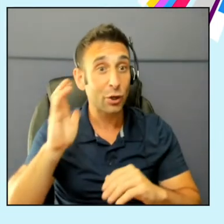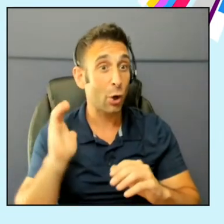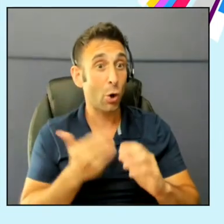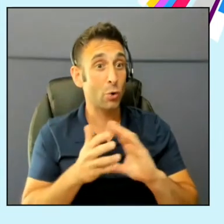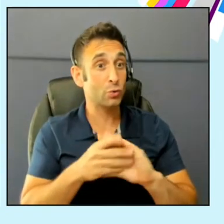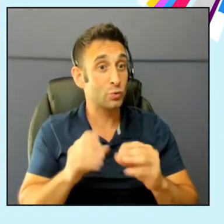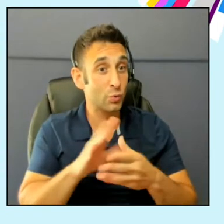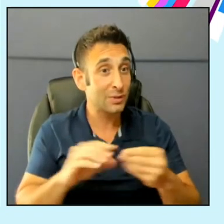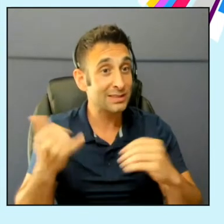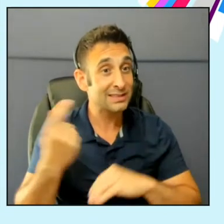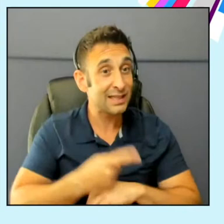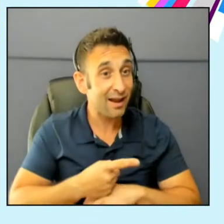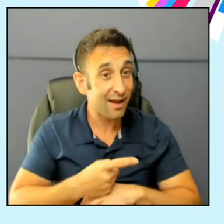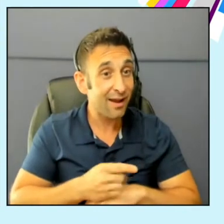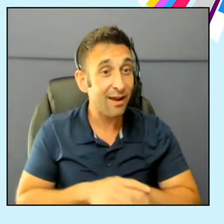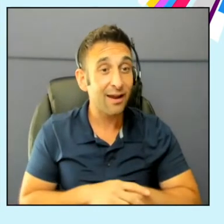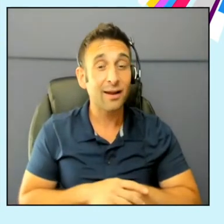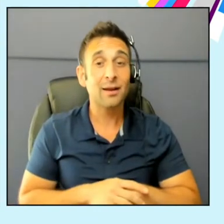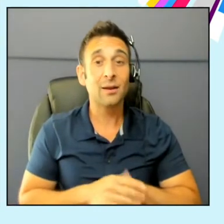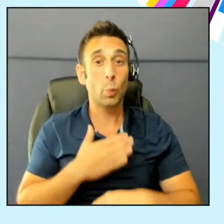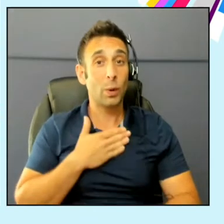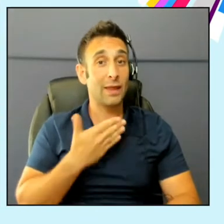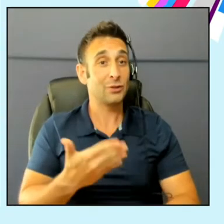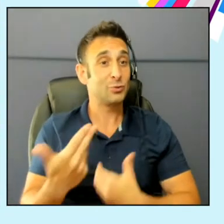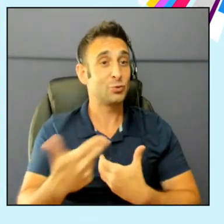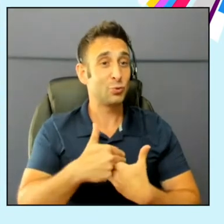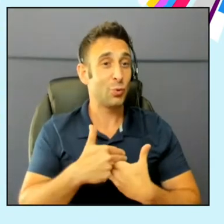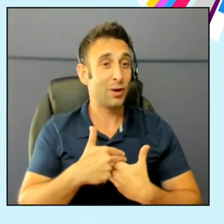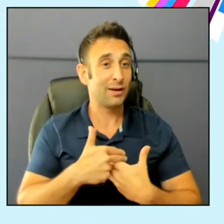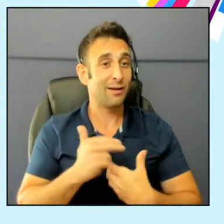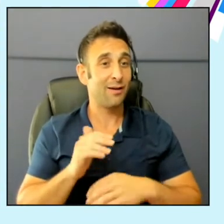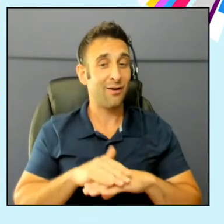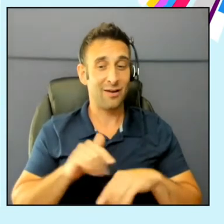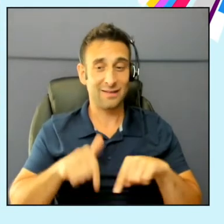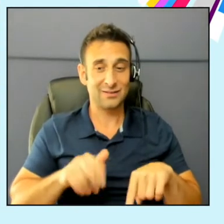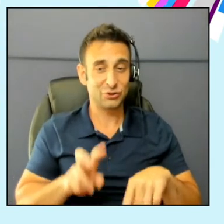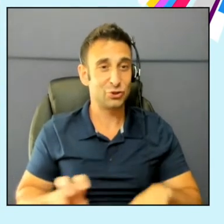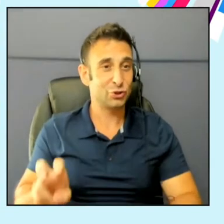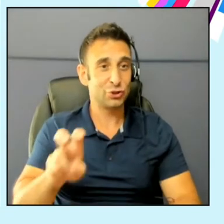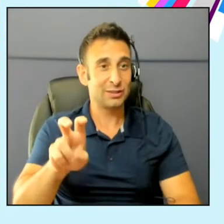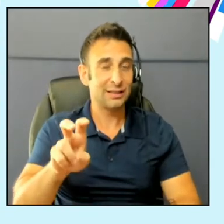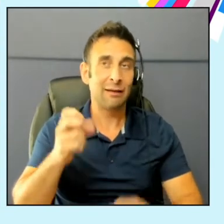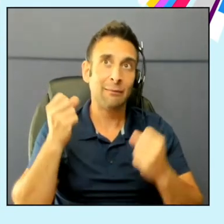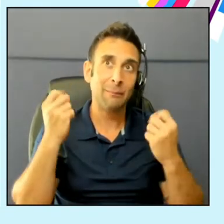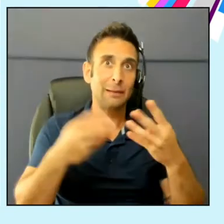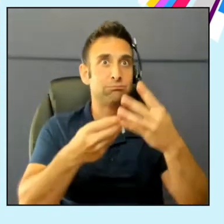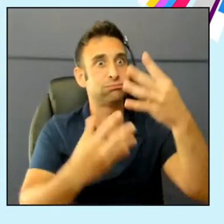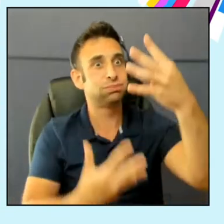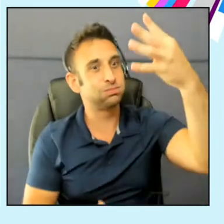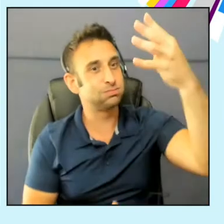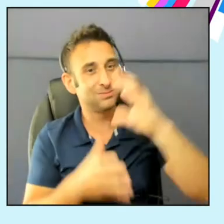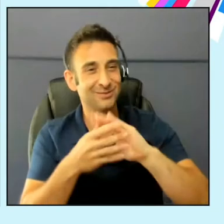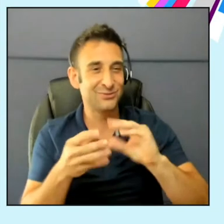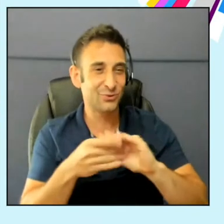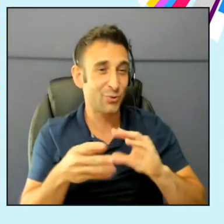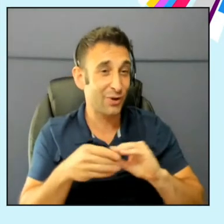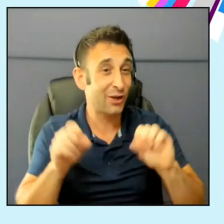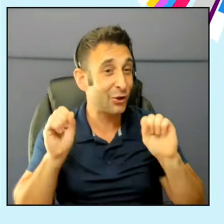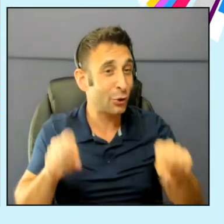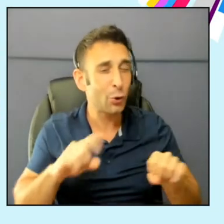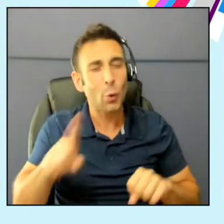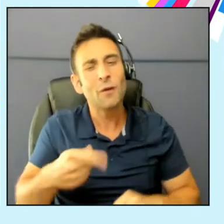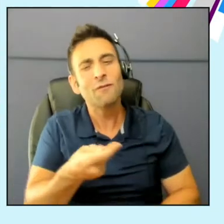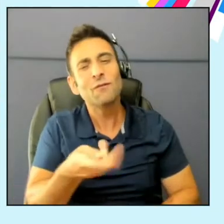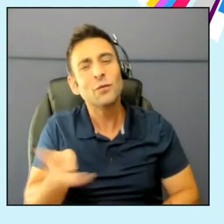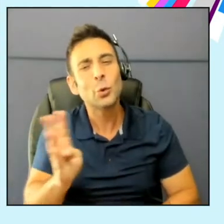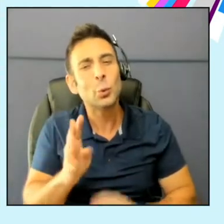being willing to come on this journey with us. Again, we got way too many stories that we could begin to share, so we were only able to share a handful today,